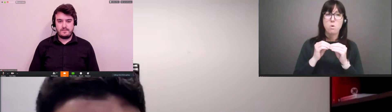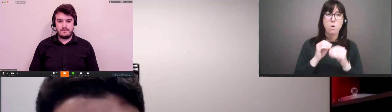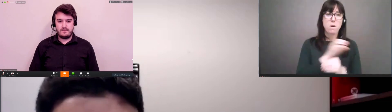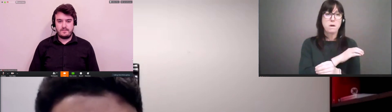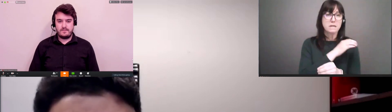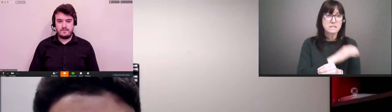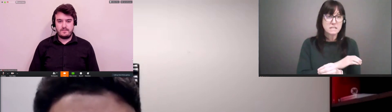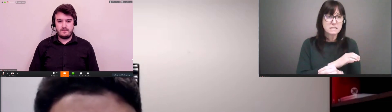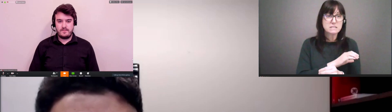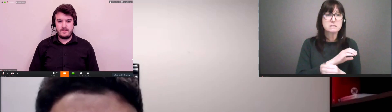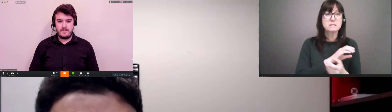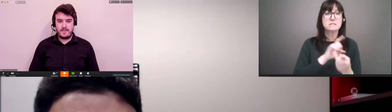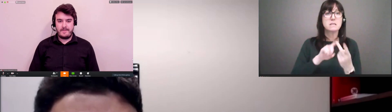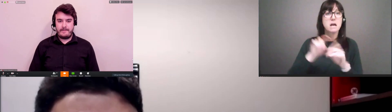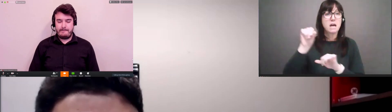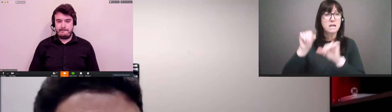centers,